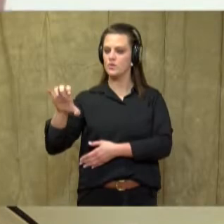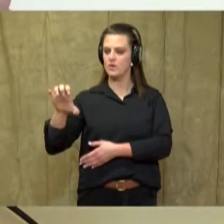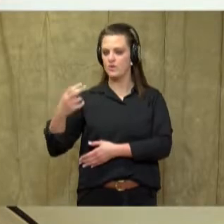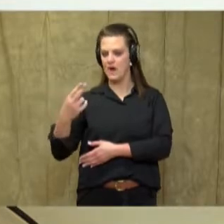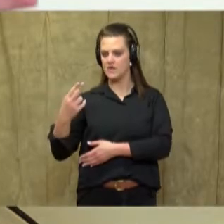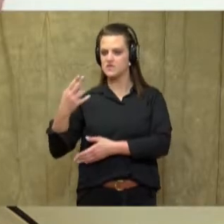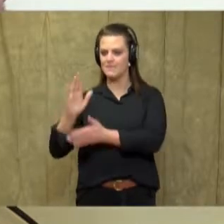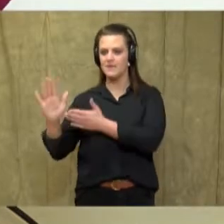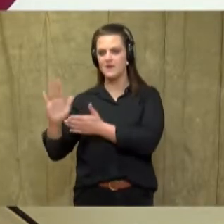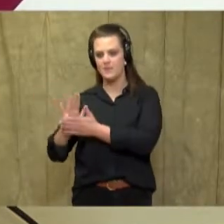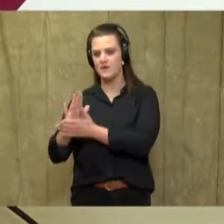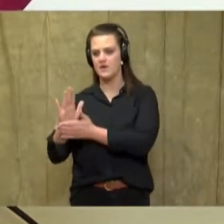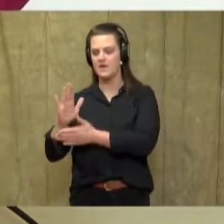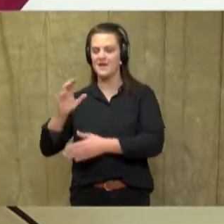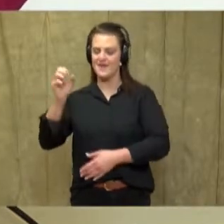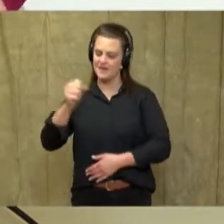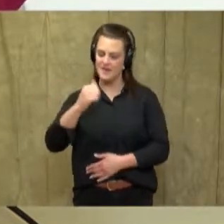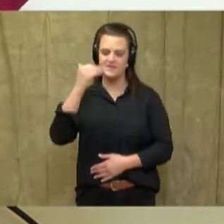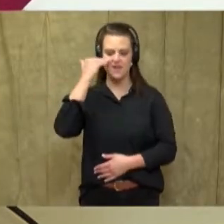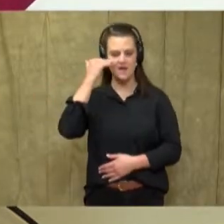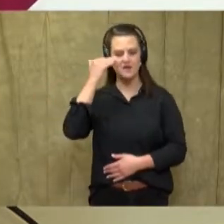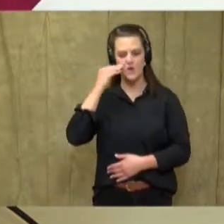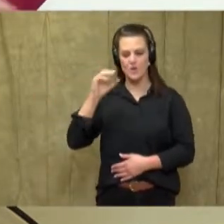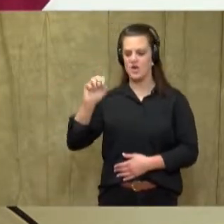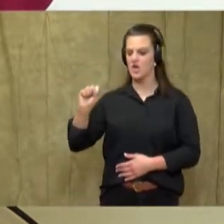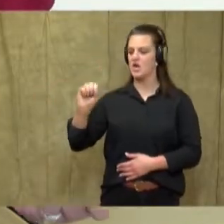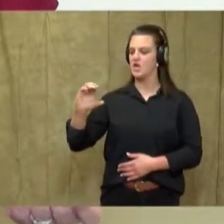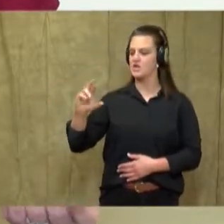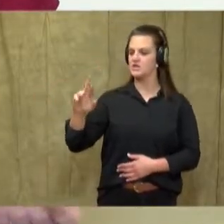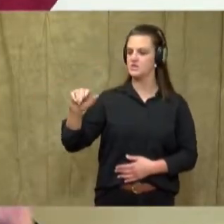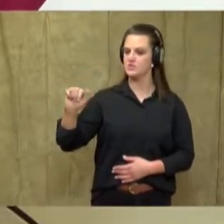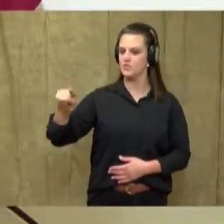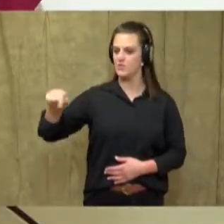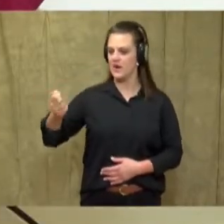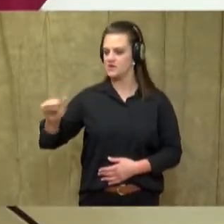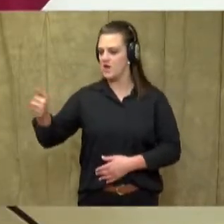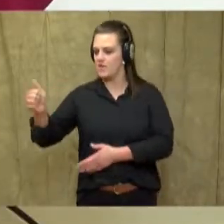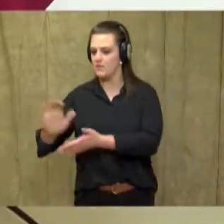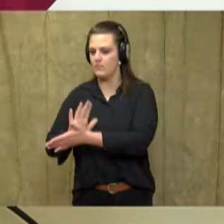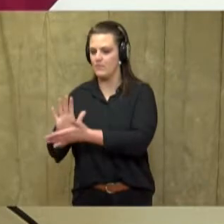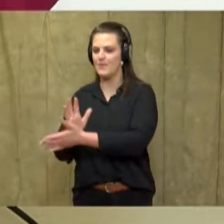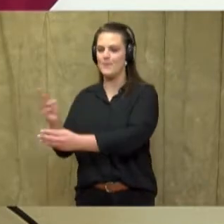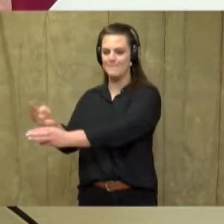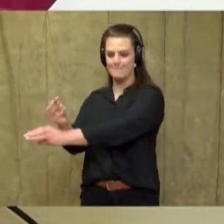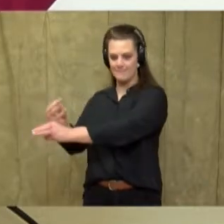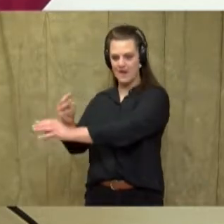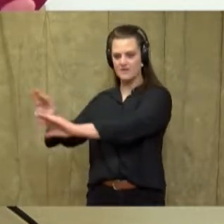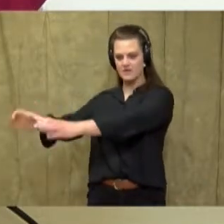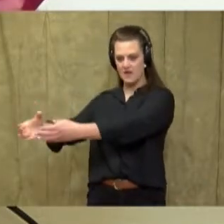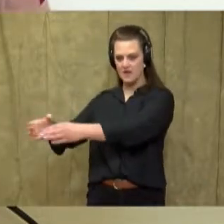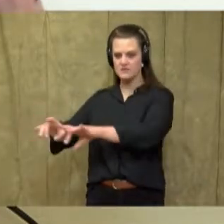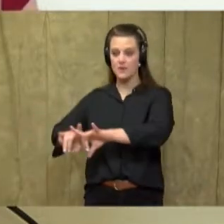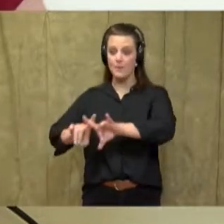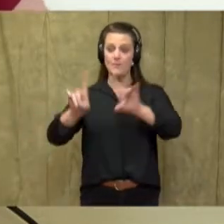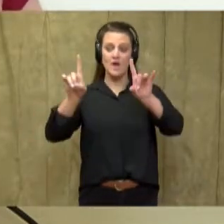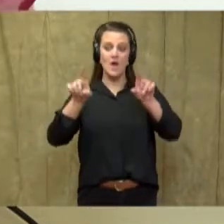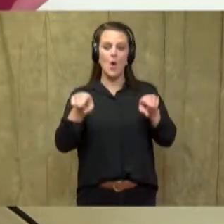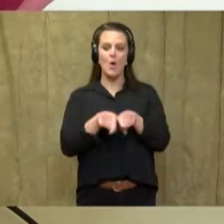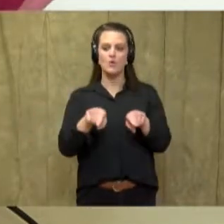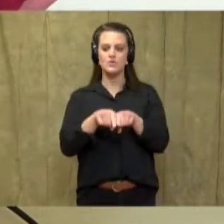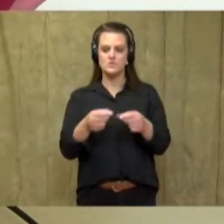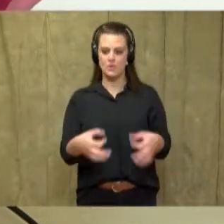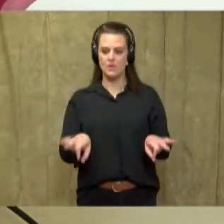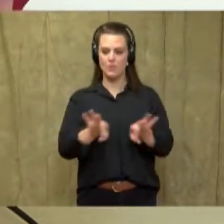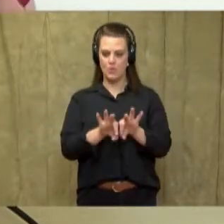Yes, I know you are used to hearing scratch paper for math, but it is very important for you to use